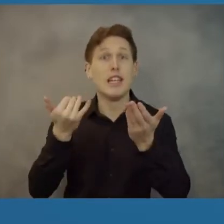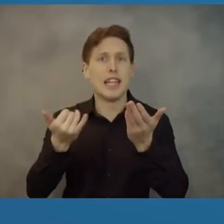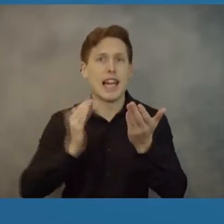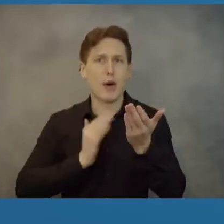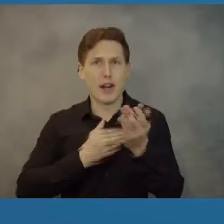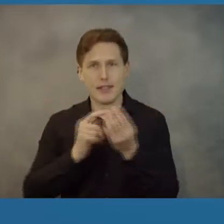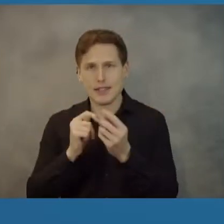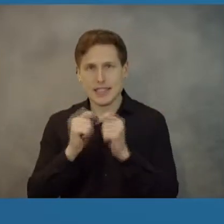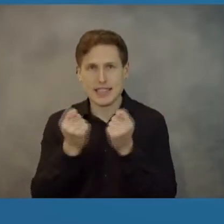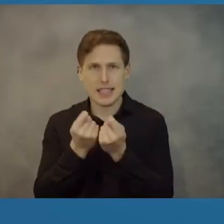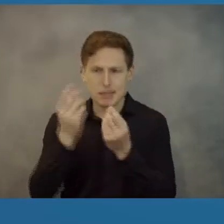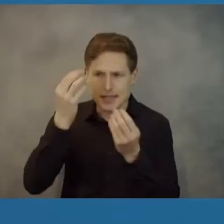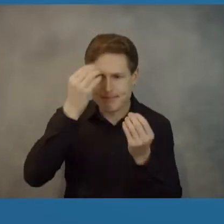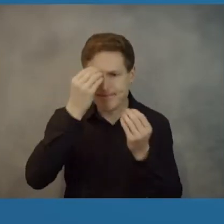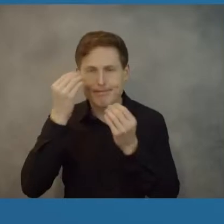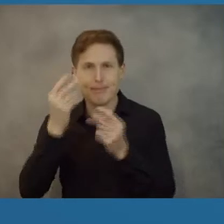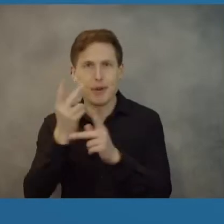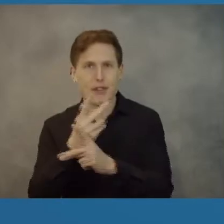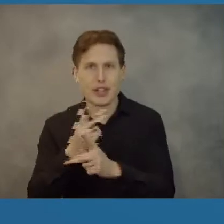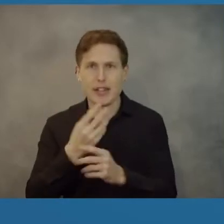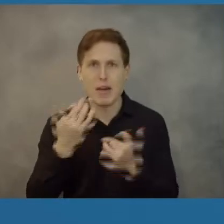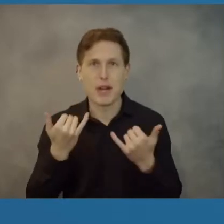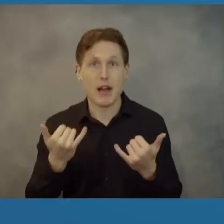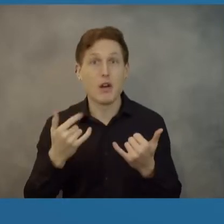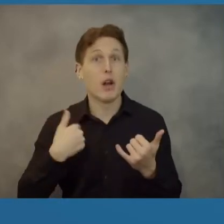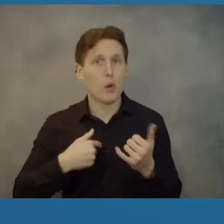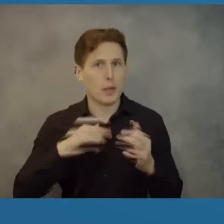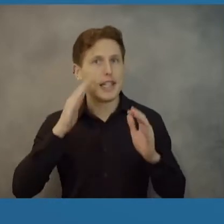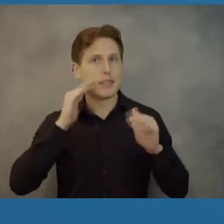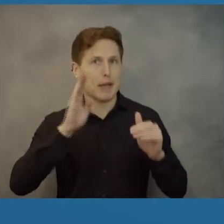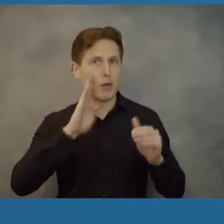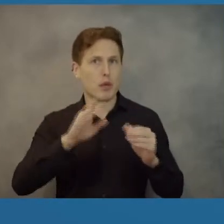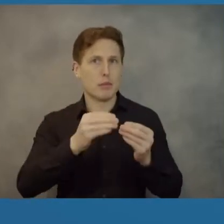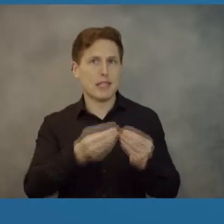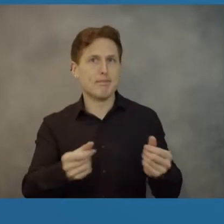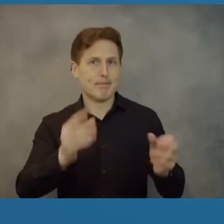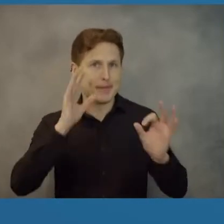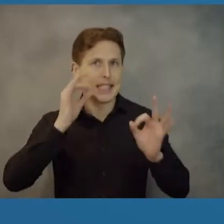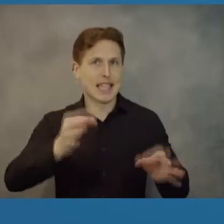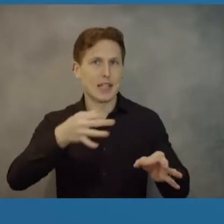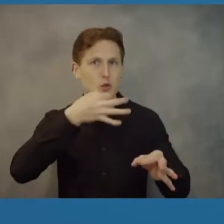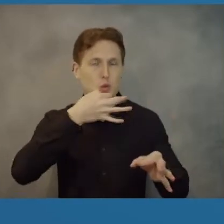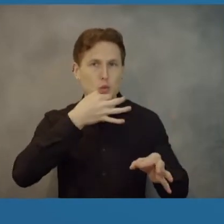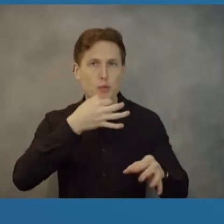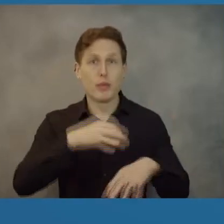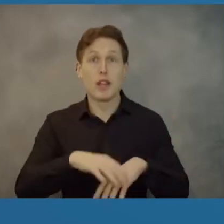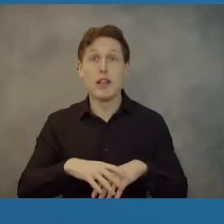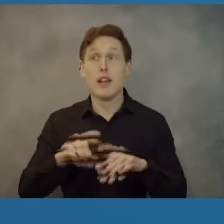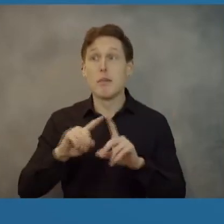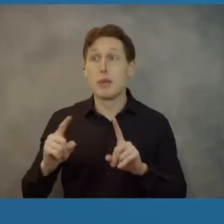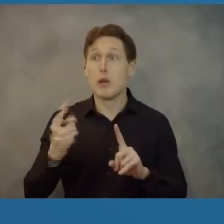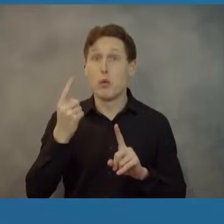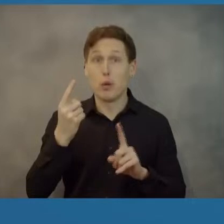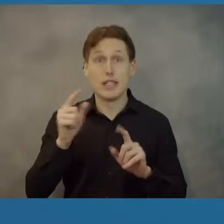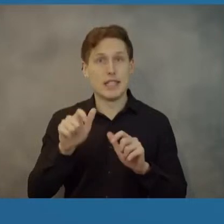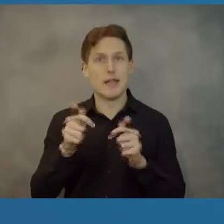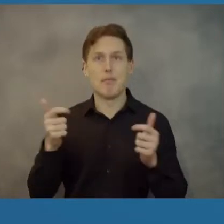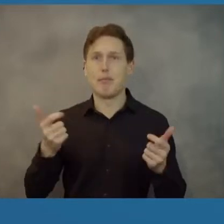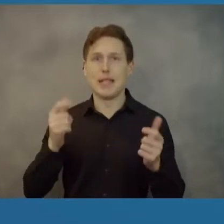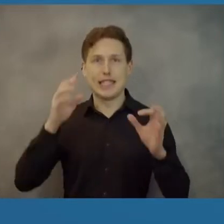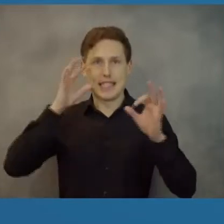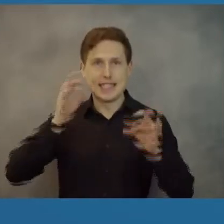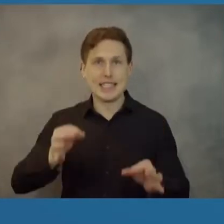We expect resolution on those imminently. And I think that for sure one of our biggest actions was, as the governor alluded